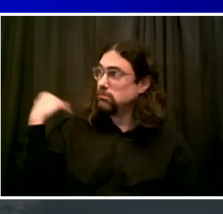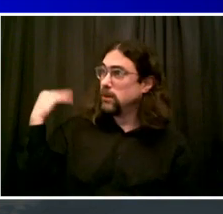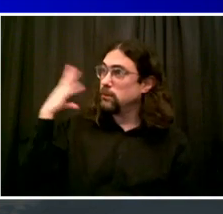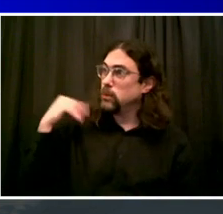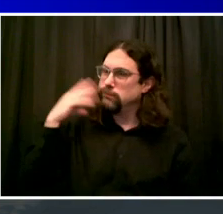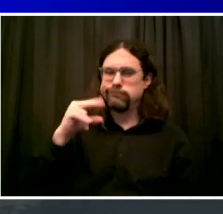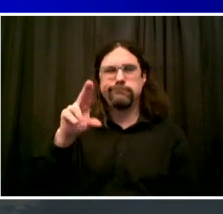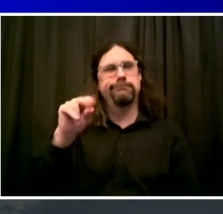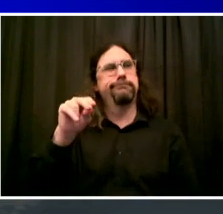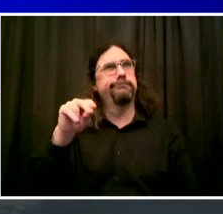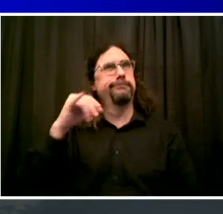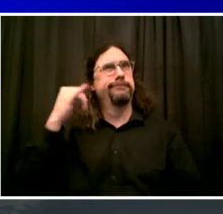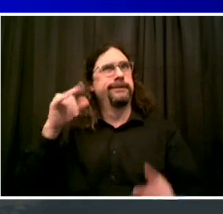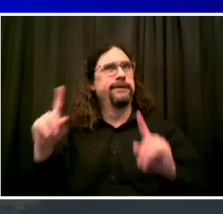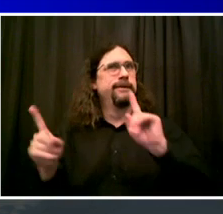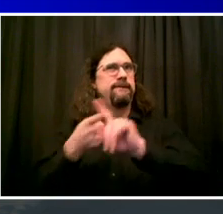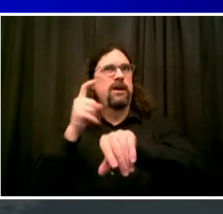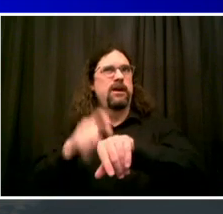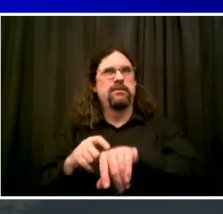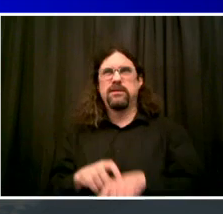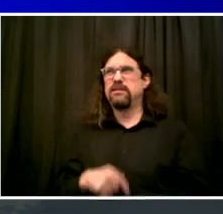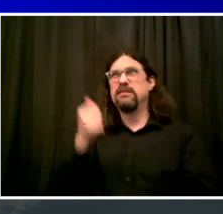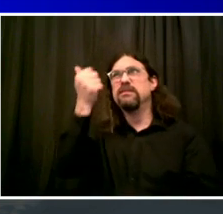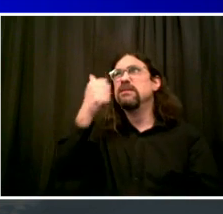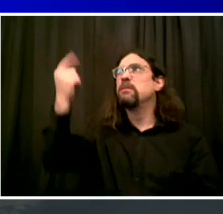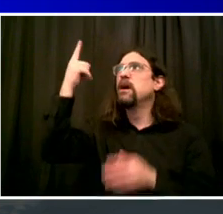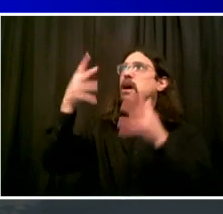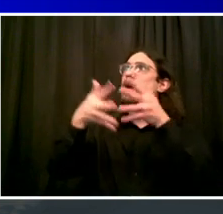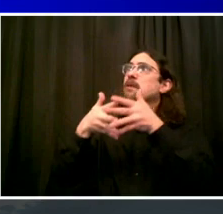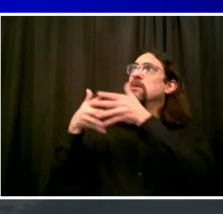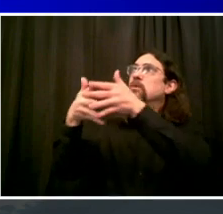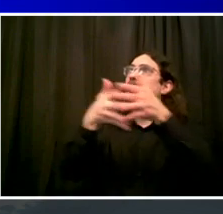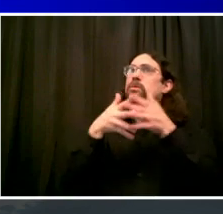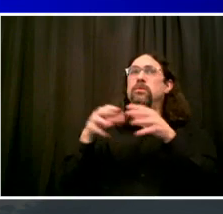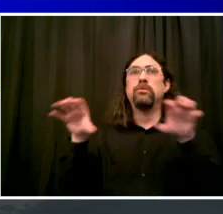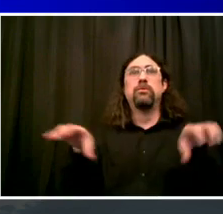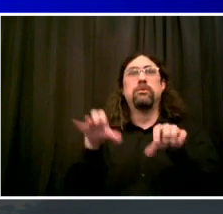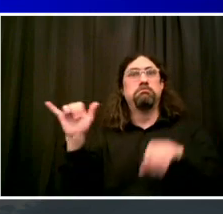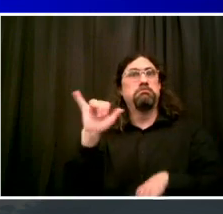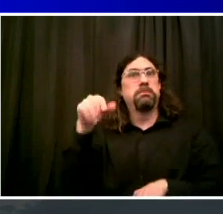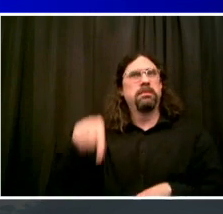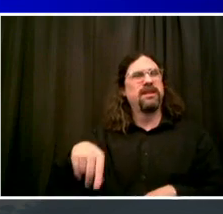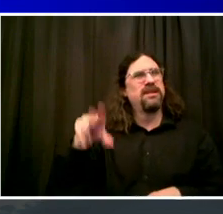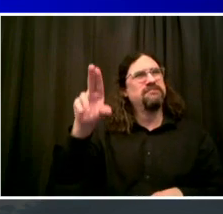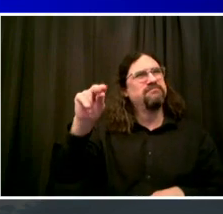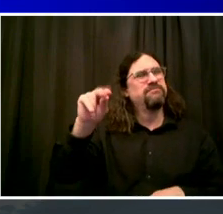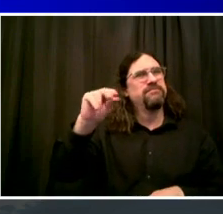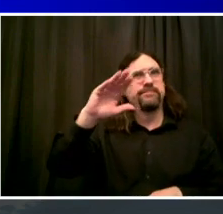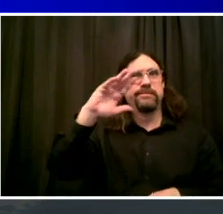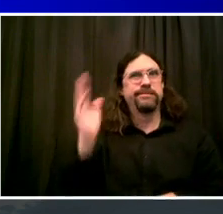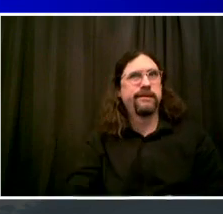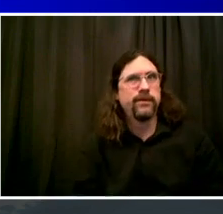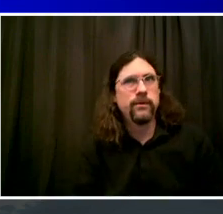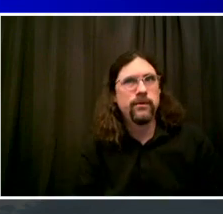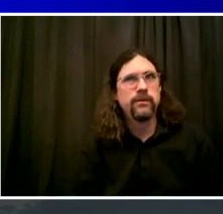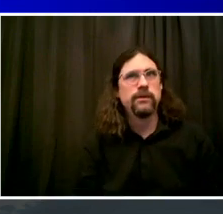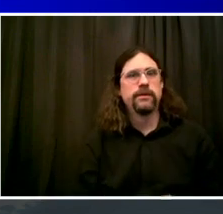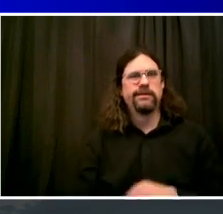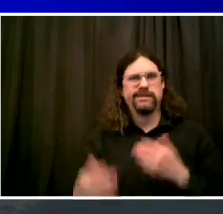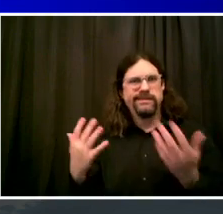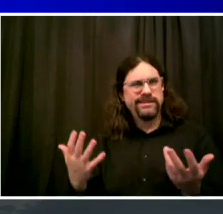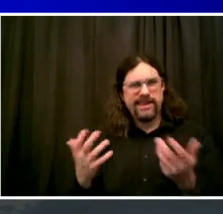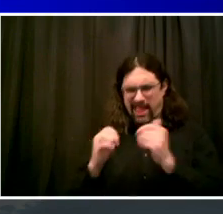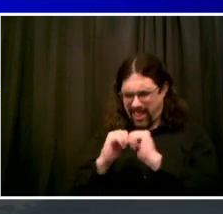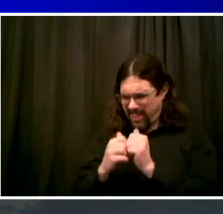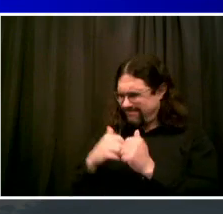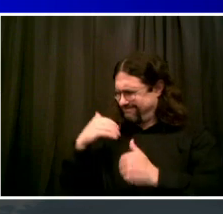So when you think about what's necessary, a leadership that can really put together something big and challenging, a big